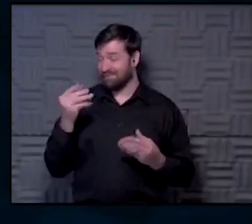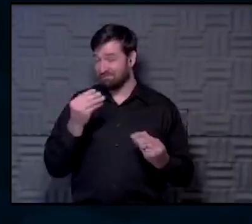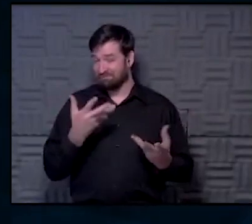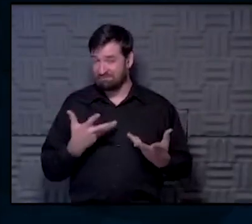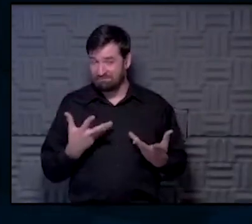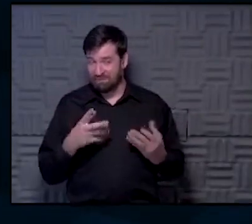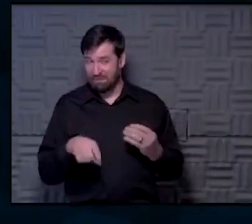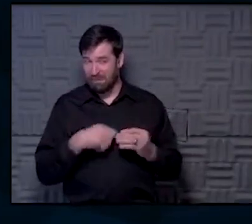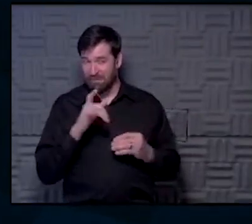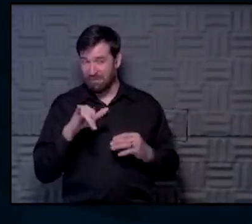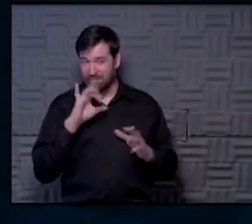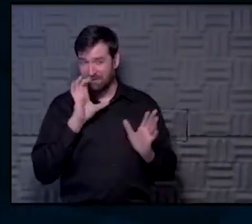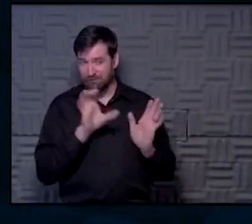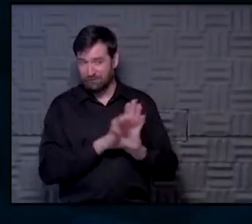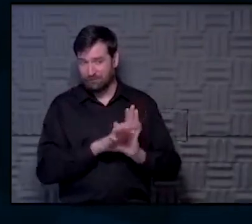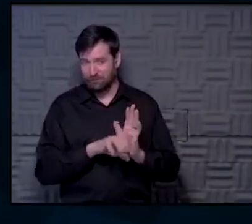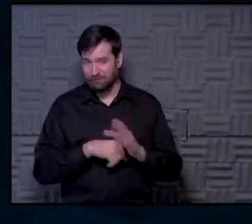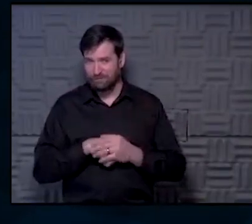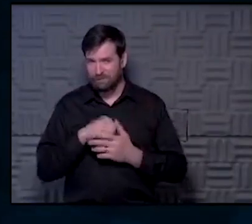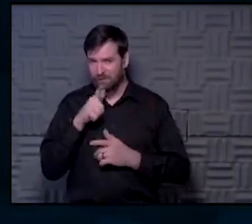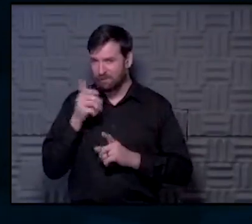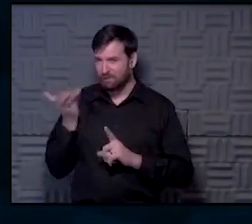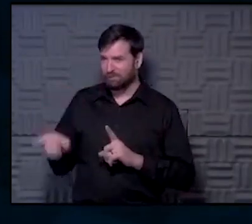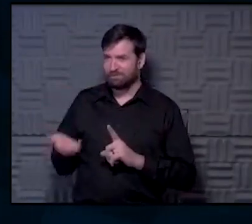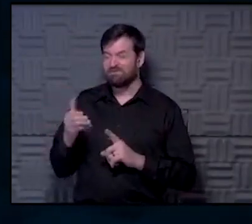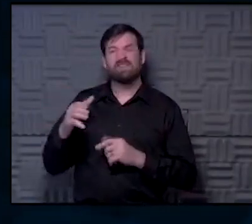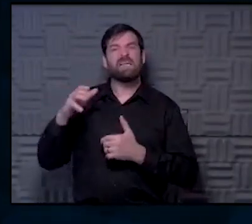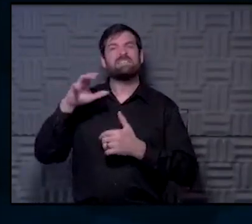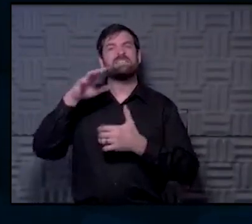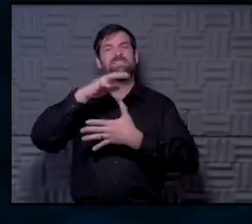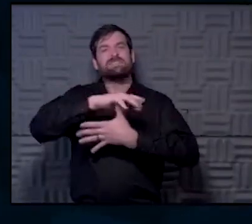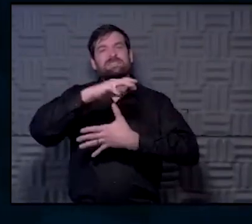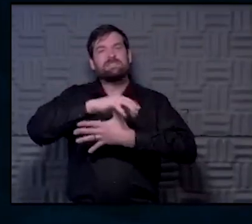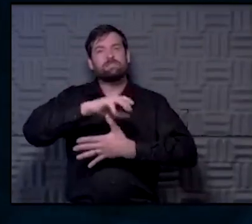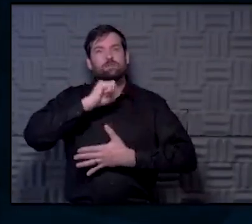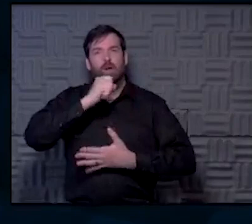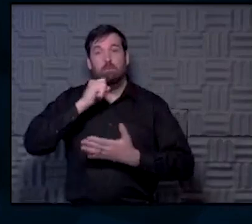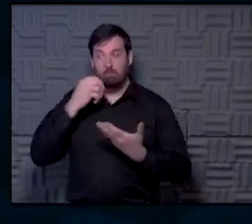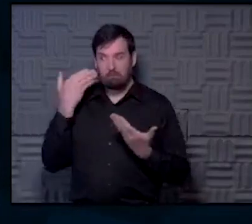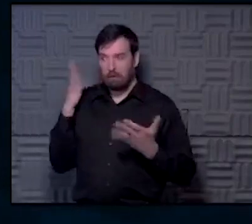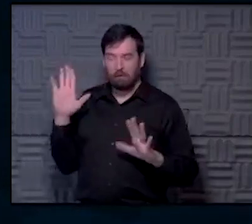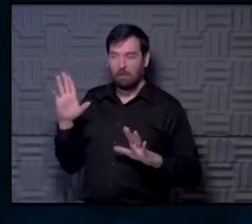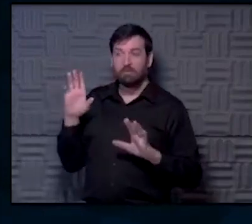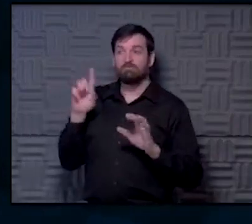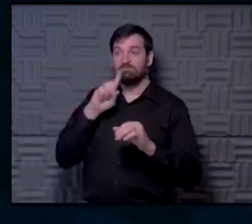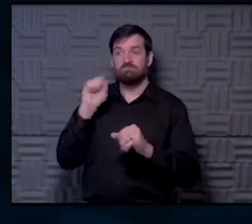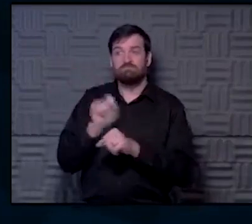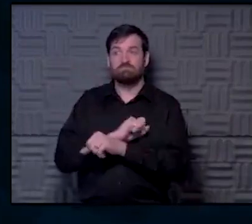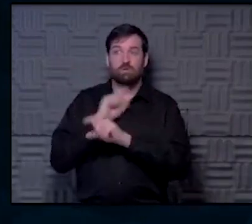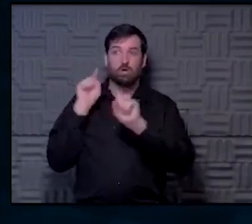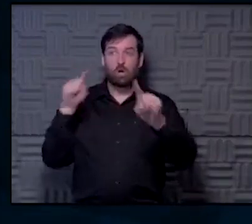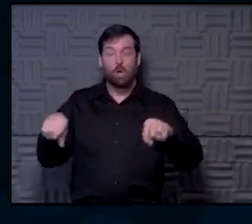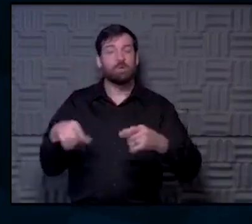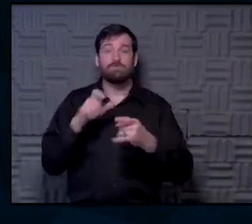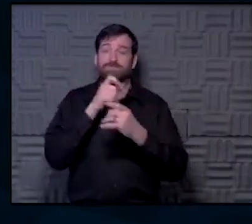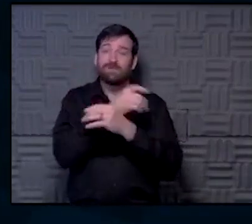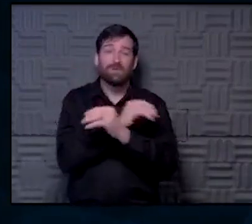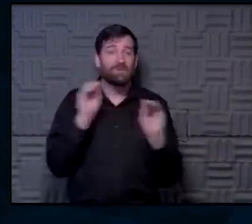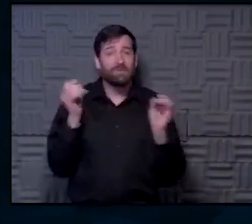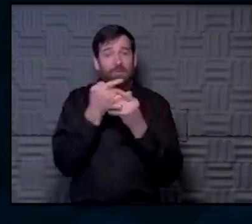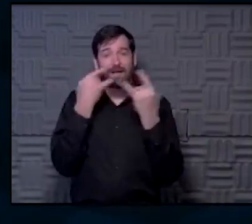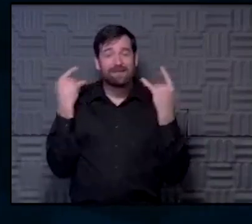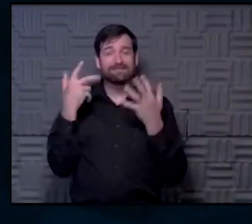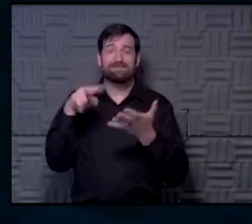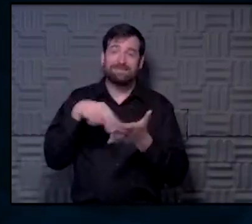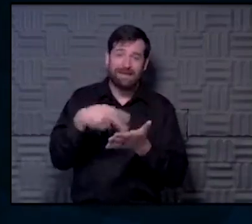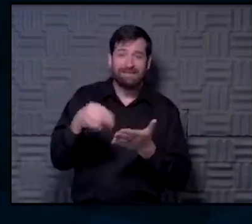bit about that picture and who you're with. It was senior prom. I mean, I don't know. We actually got to go to senior prom and not be masked and have the dance and have a